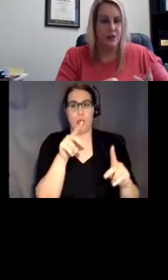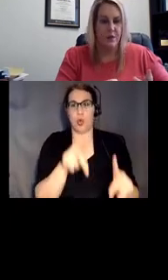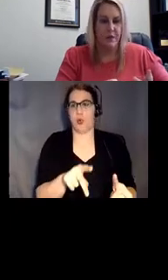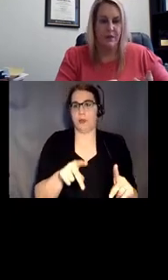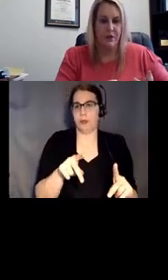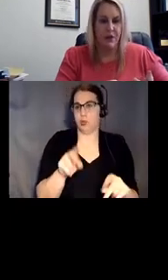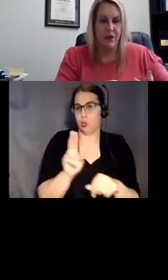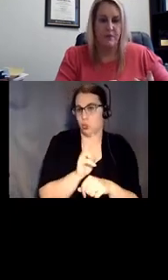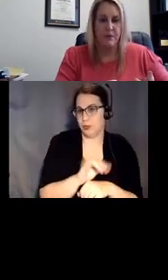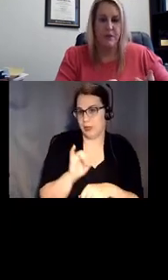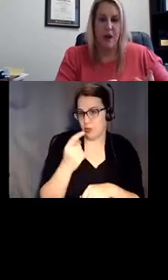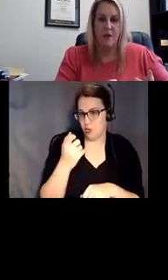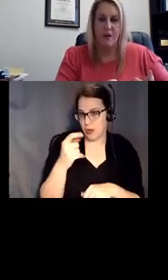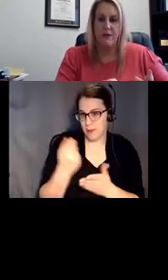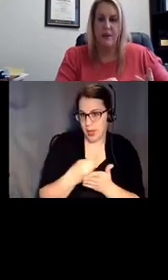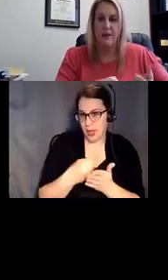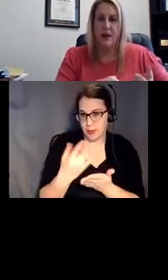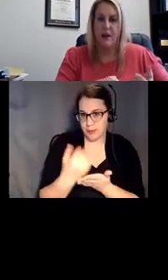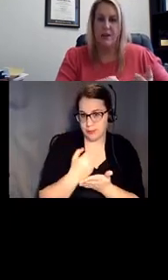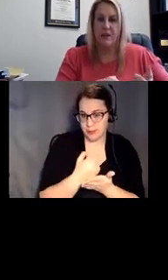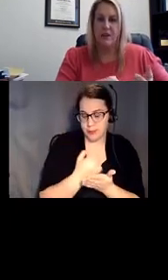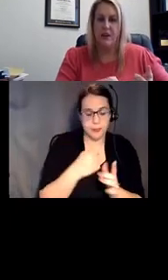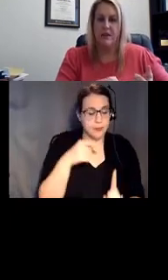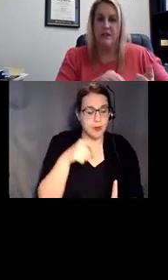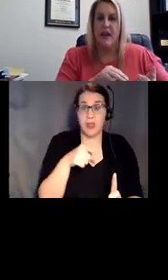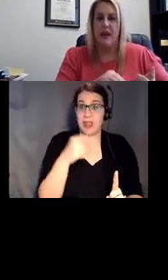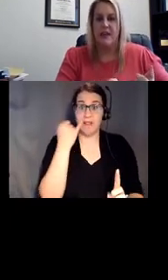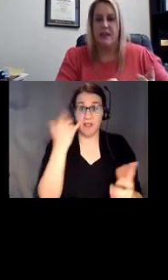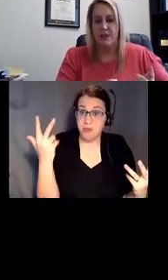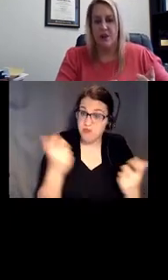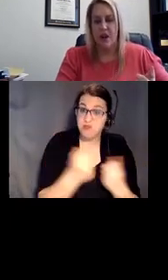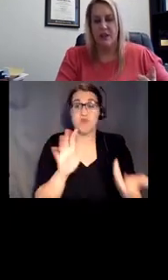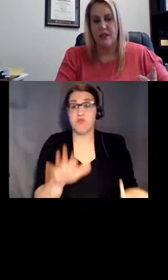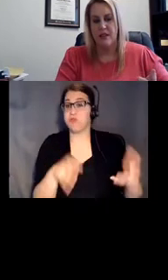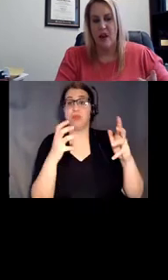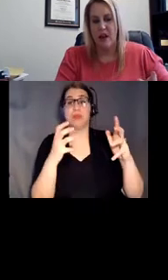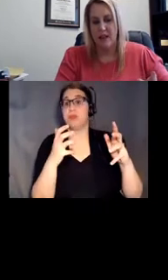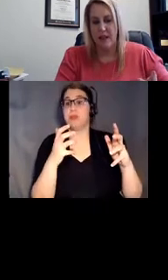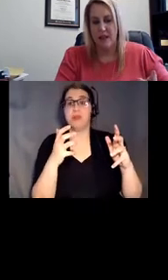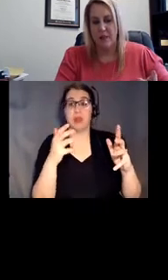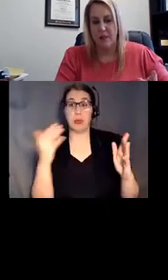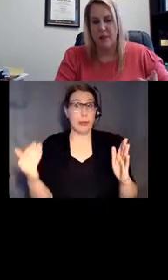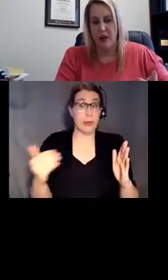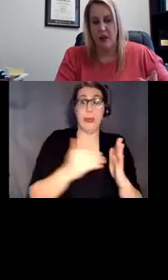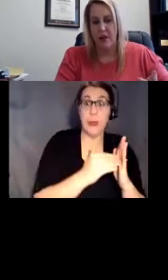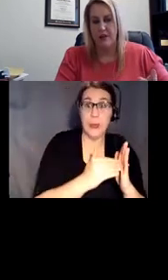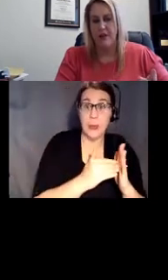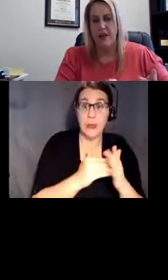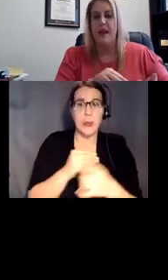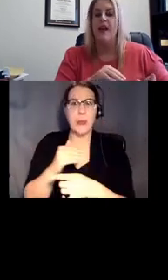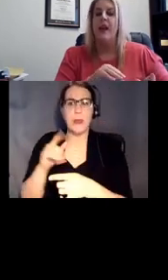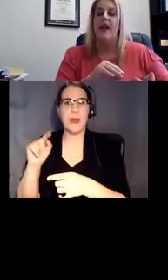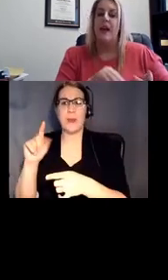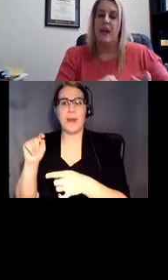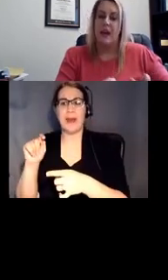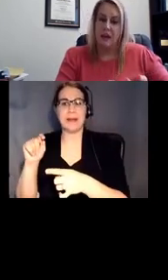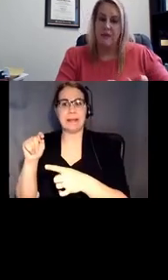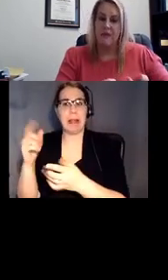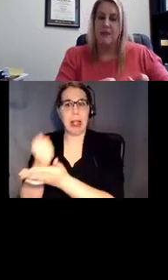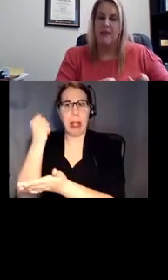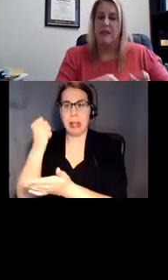and gets sued above the terms of their insurance, this trust is not accessible to creditors.